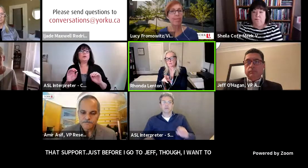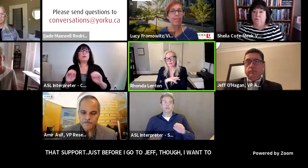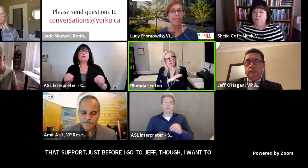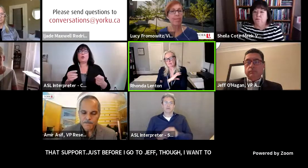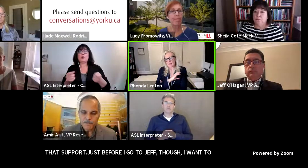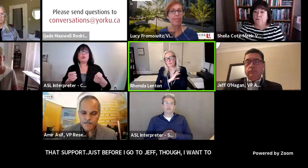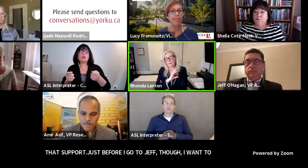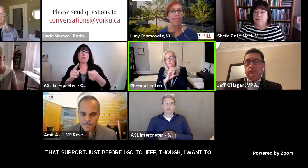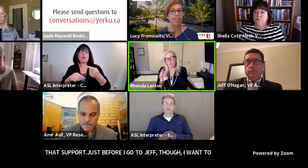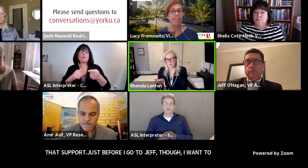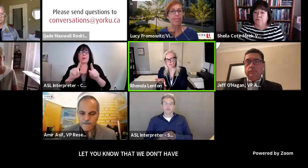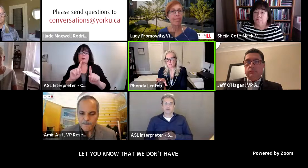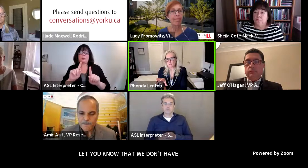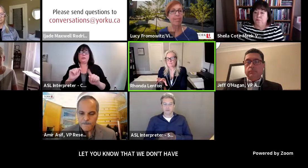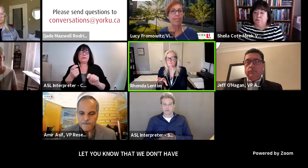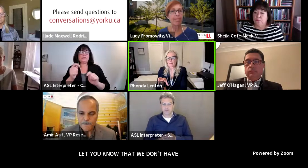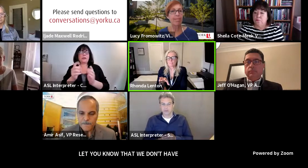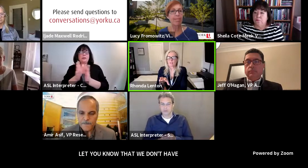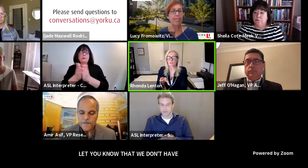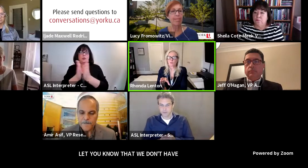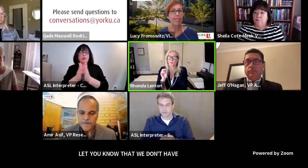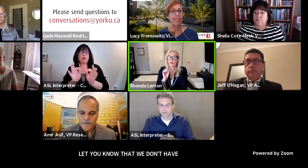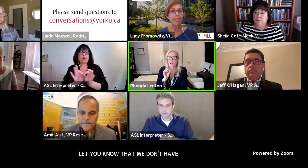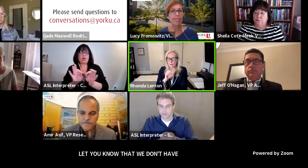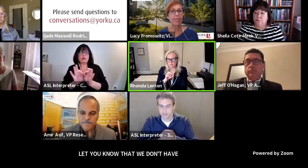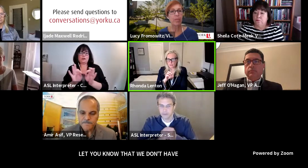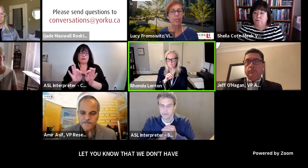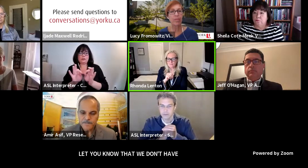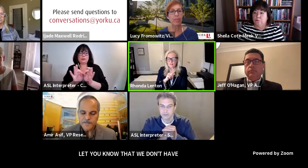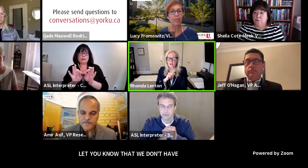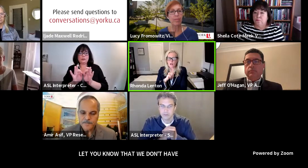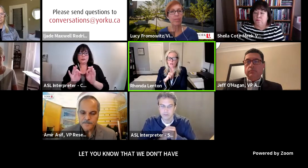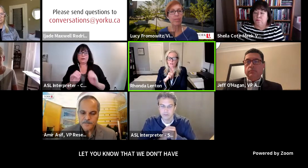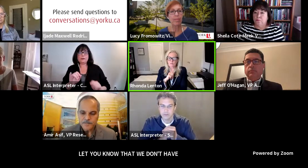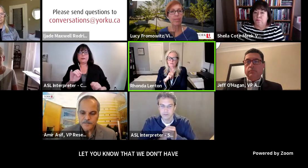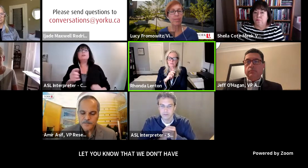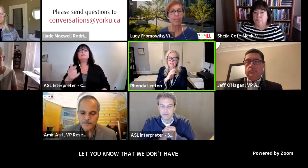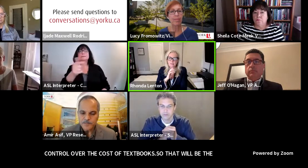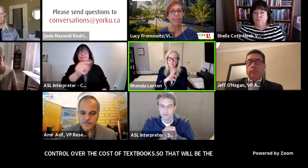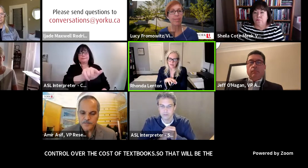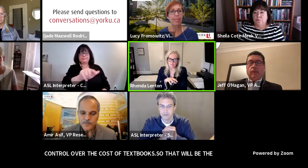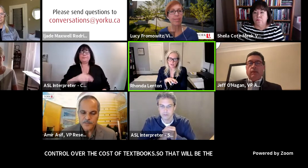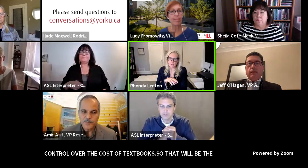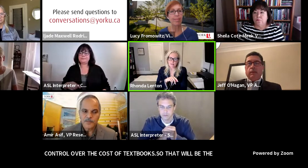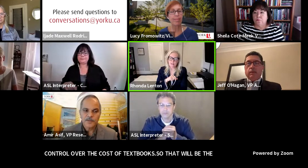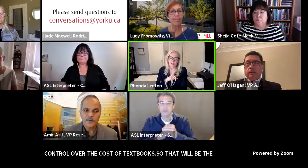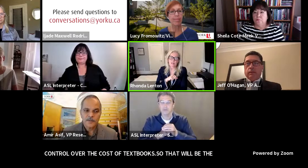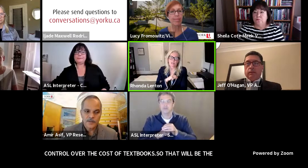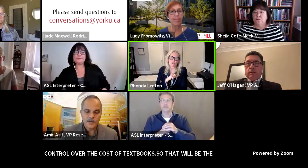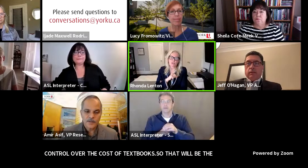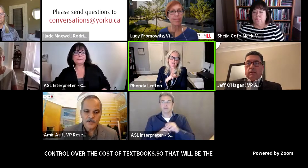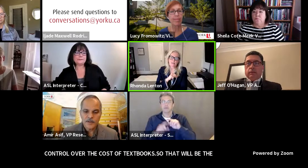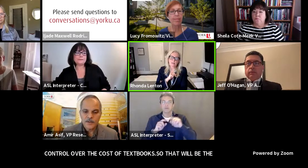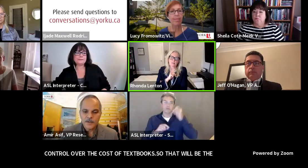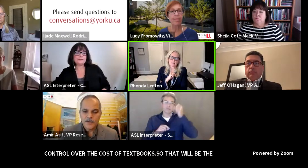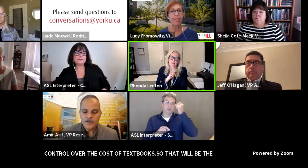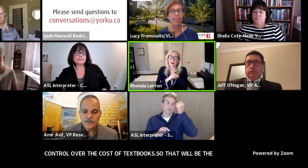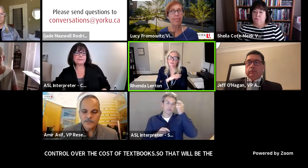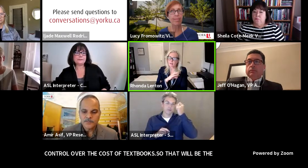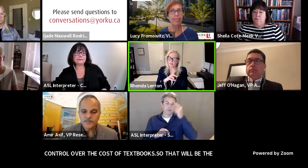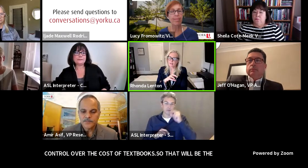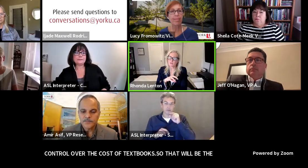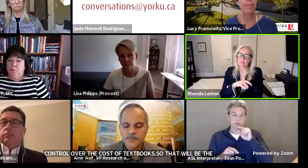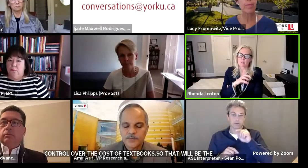textbooks. So that'll be the publisher's control. However, our Dean of Libraries, she has